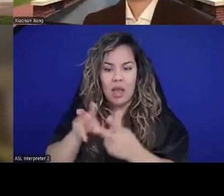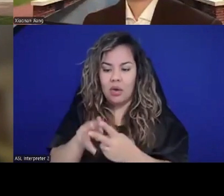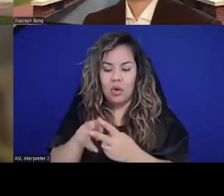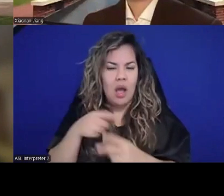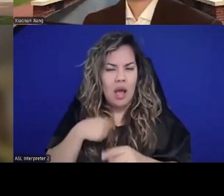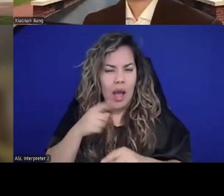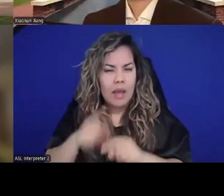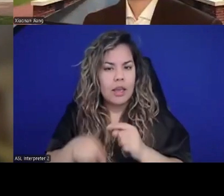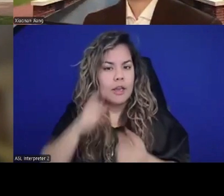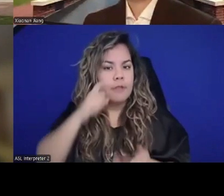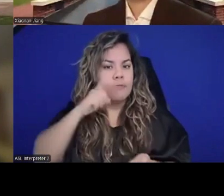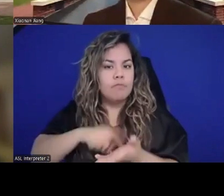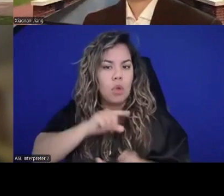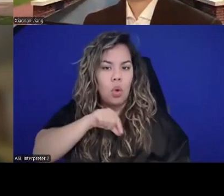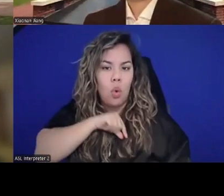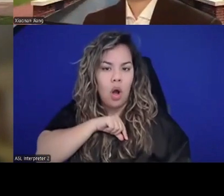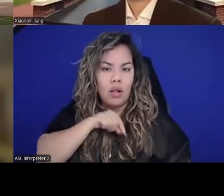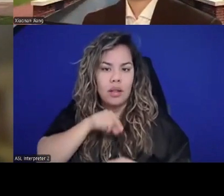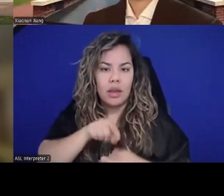the manuscript.